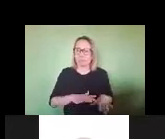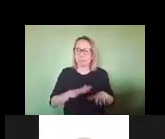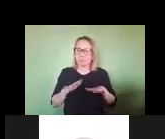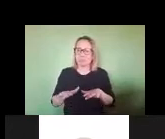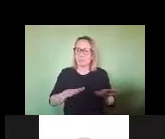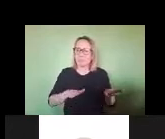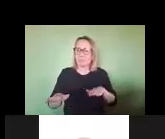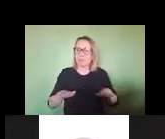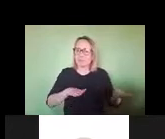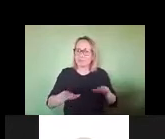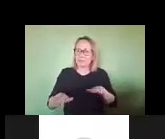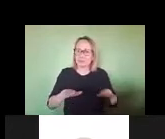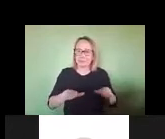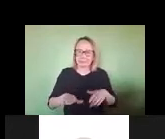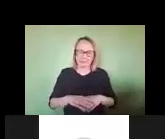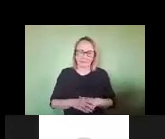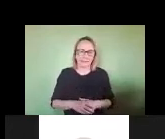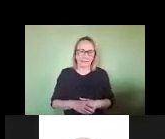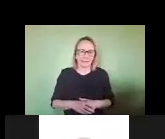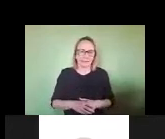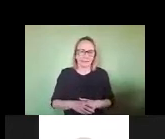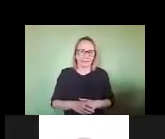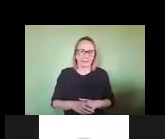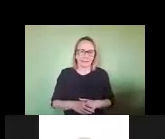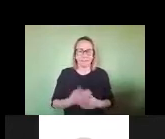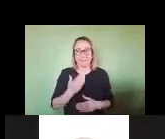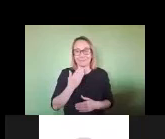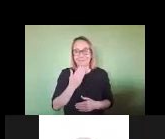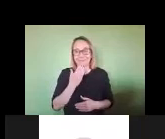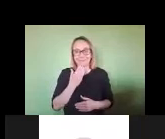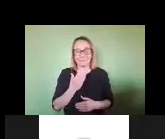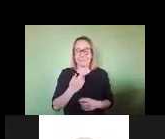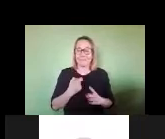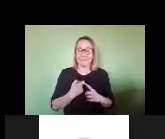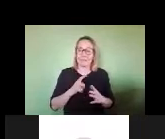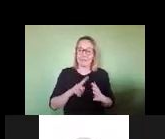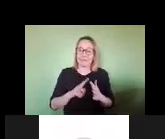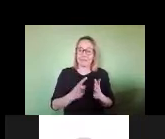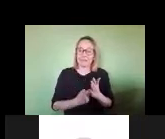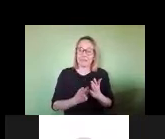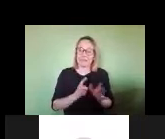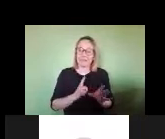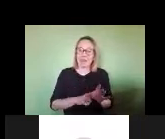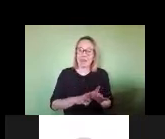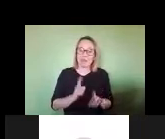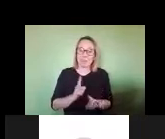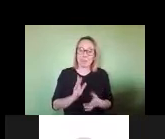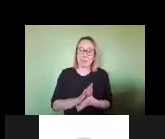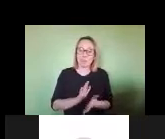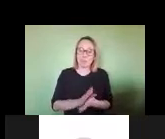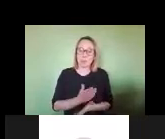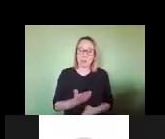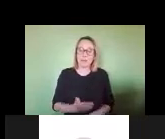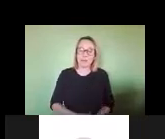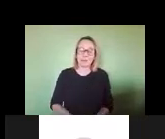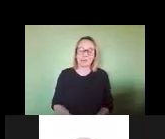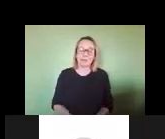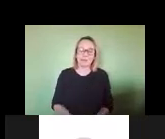And that's great. Thank you. Kerry, what do you enjoy about dancing, coming to dancing?